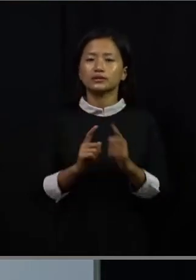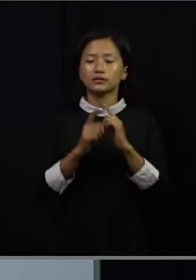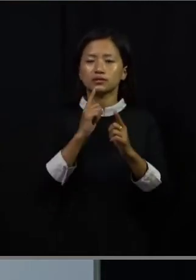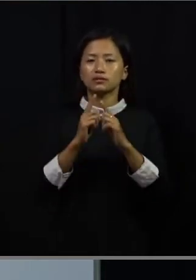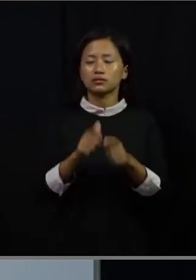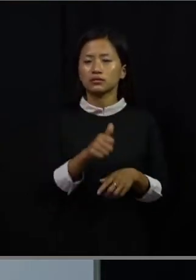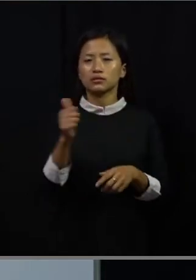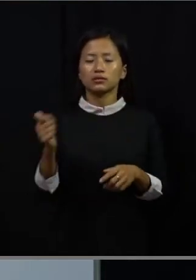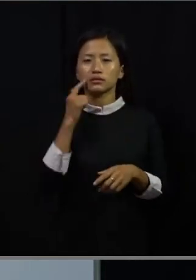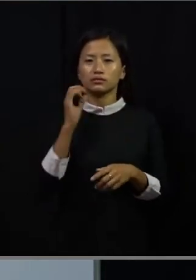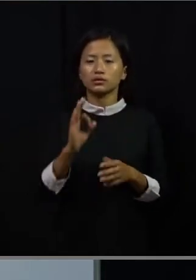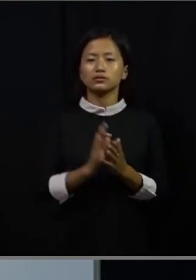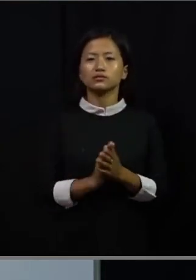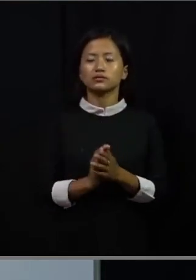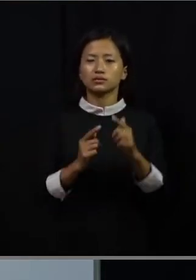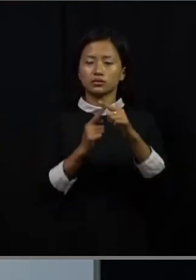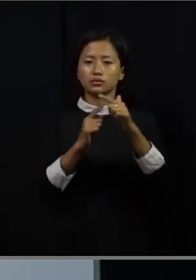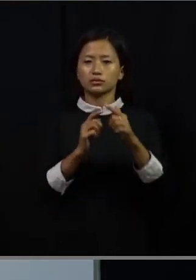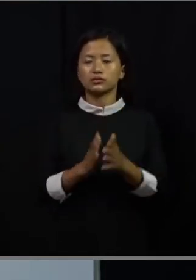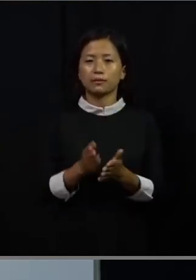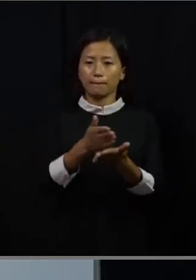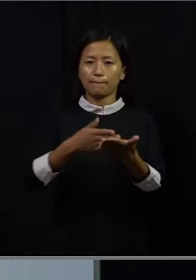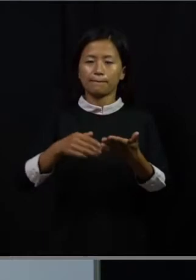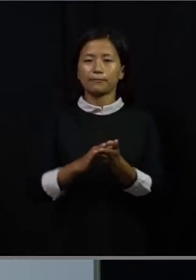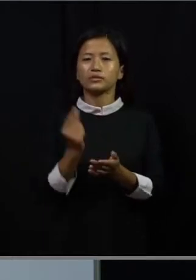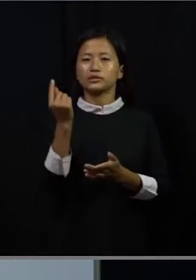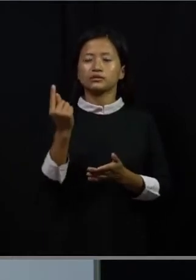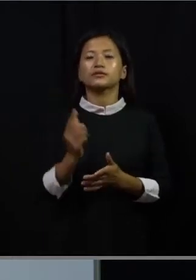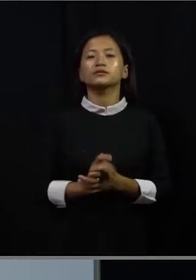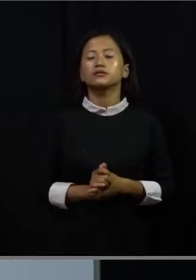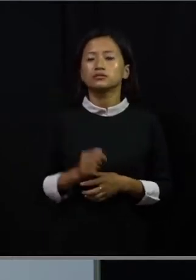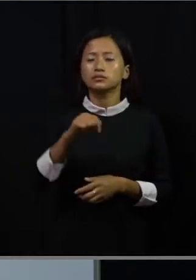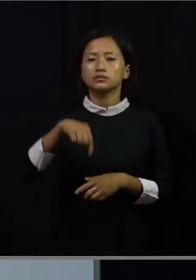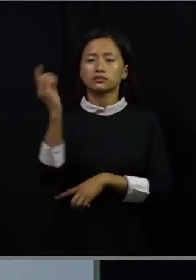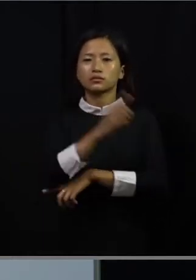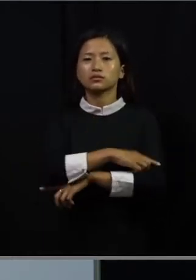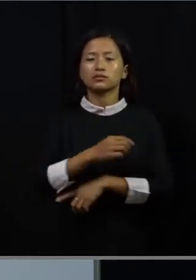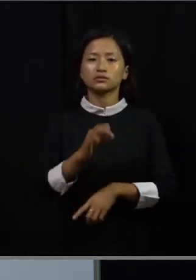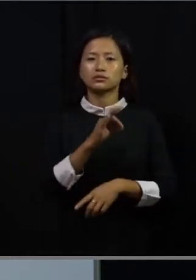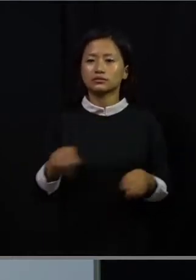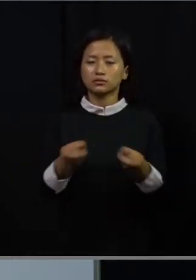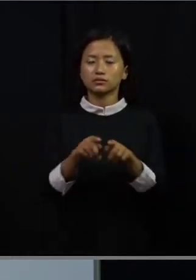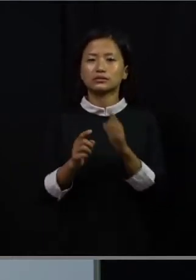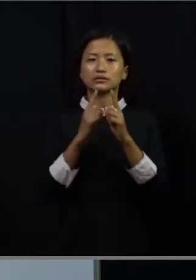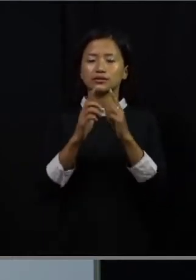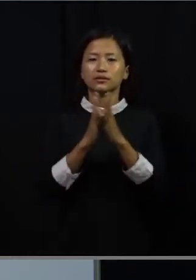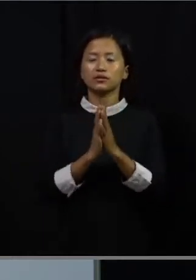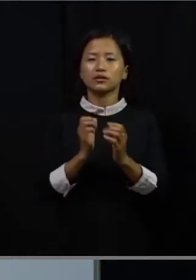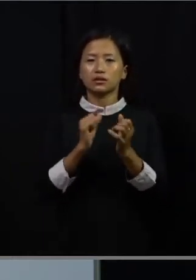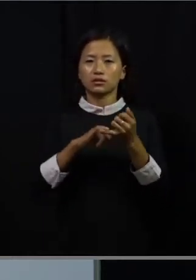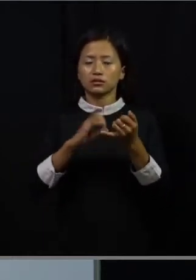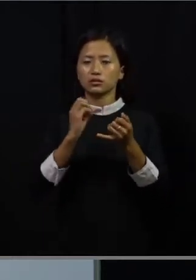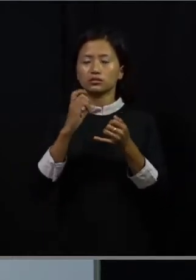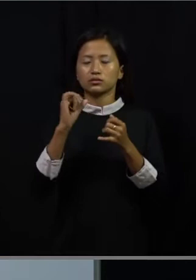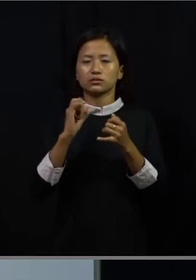about some other important topics under this particular unit. And today I would like to discuss about sociology